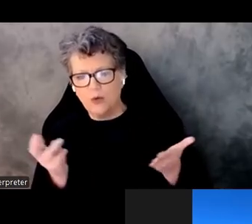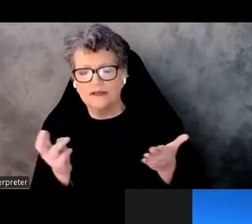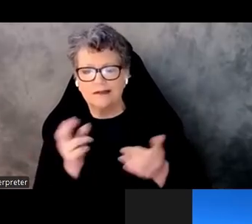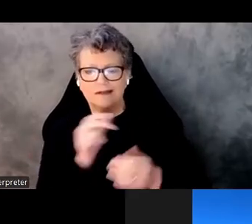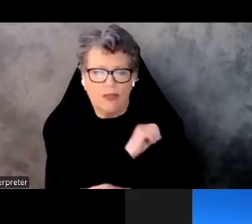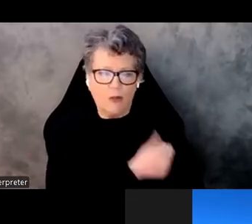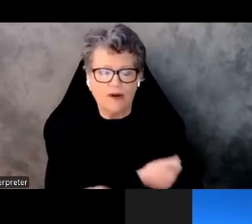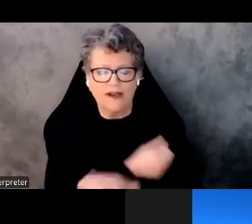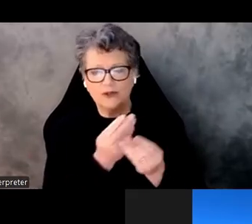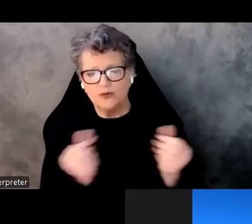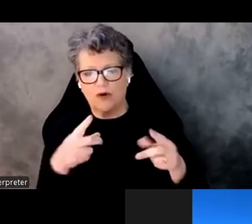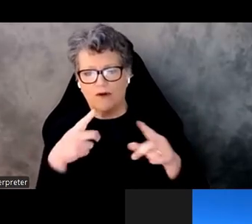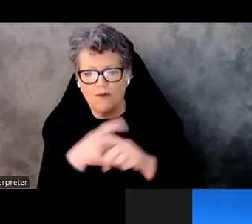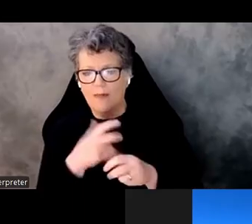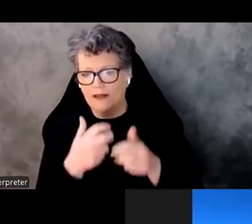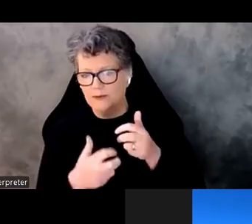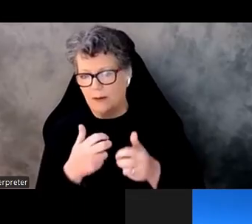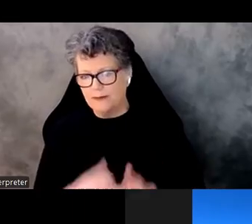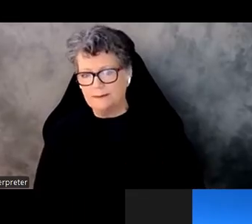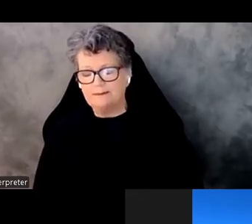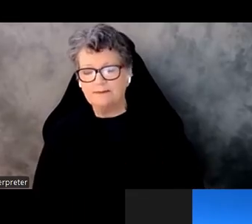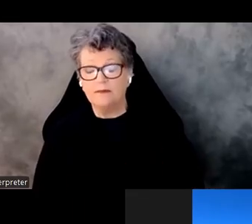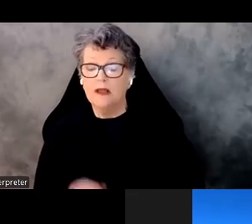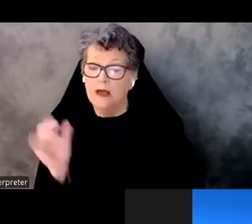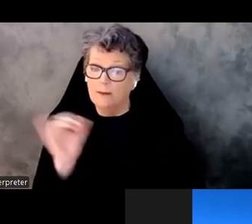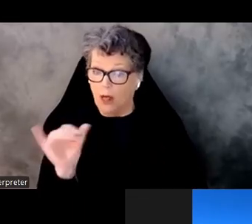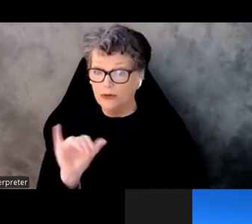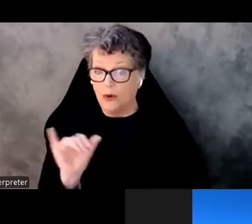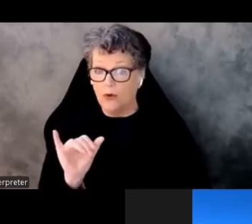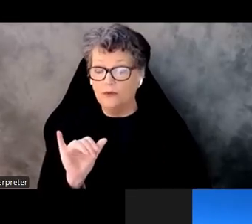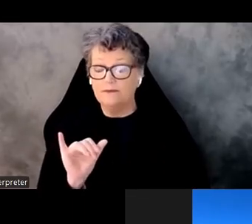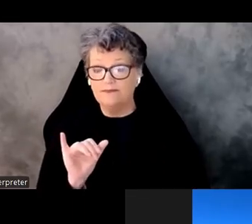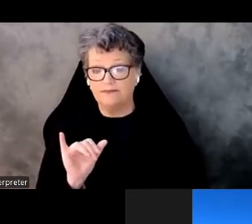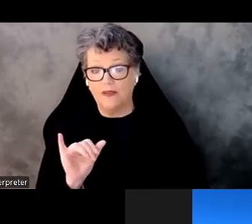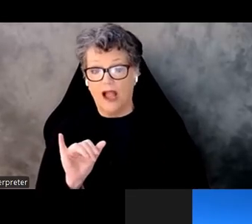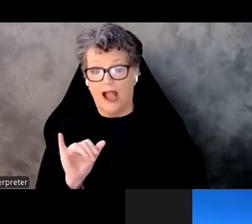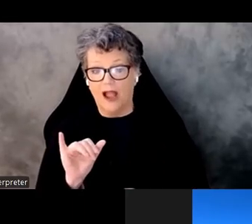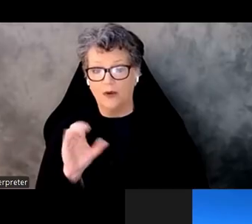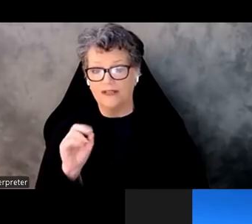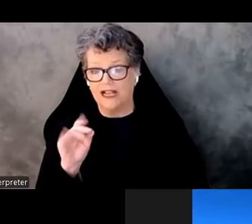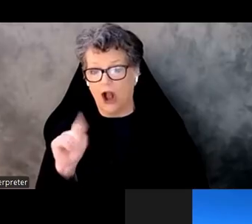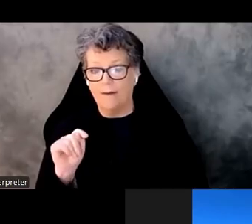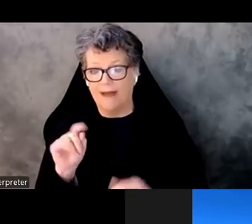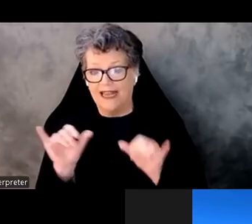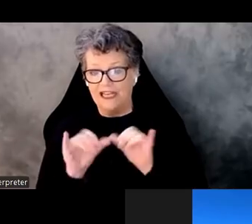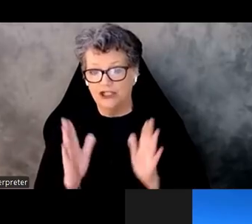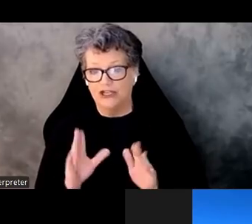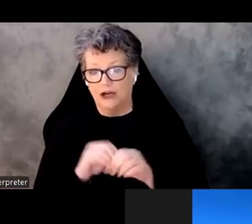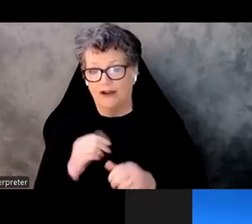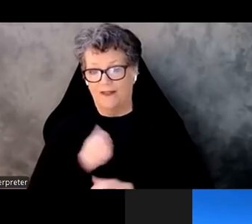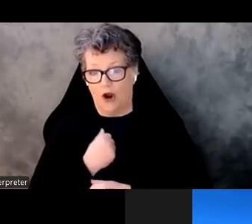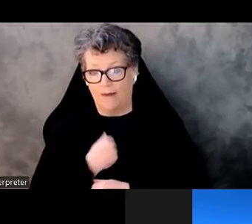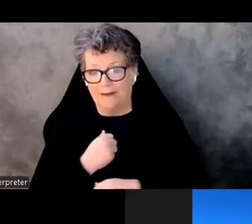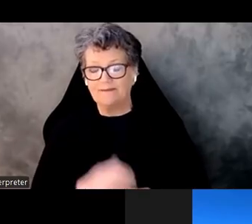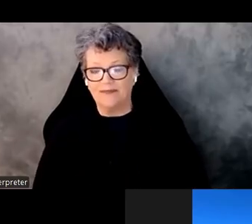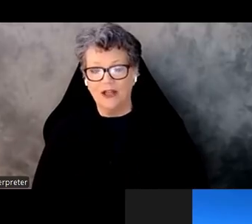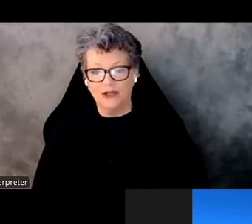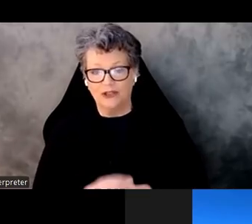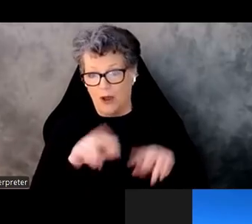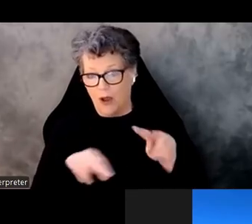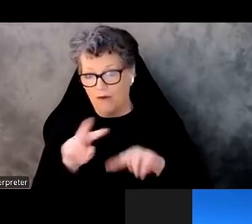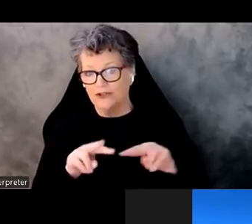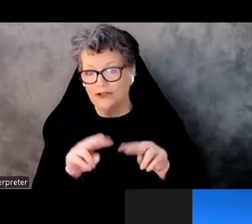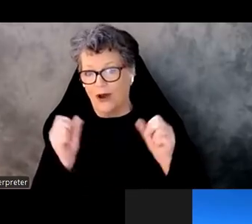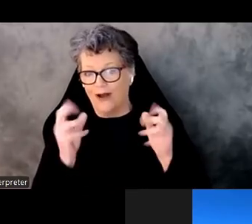authorities to solve complex problems. But also, I was a combat engineer in the Army, so oversaw a lot